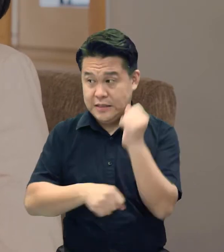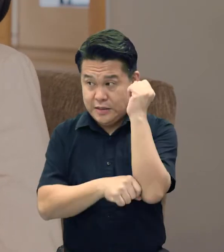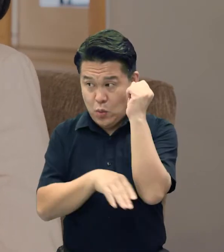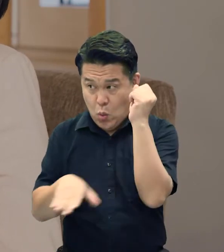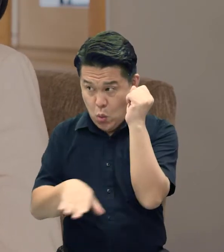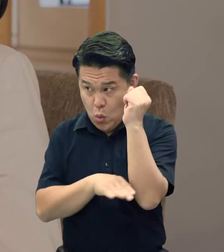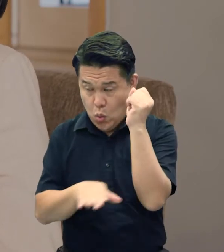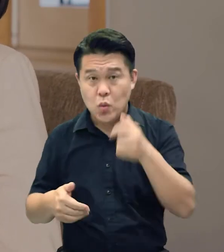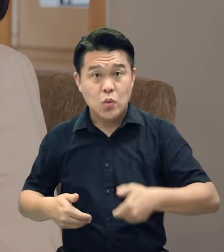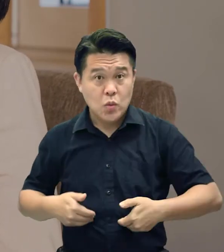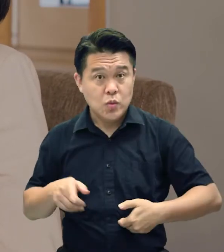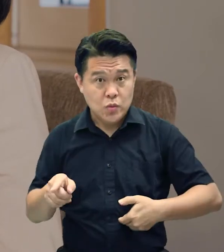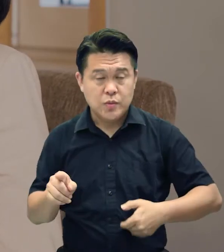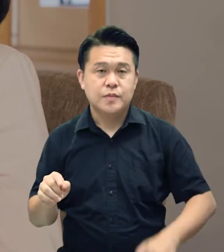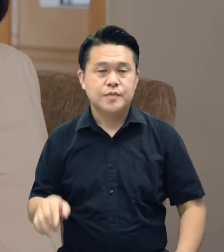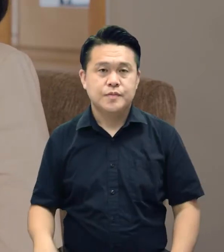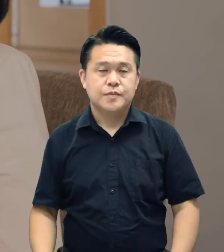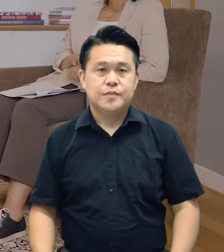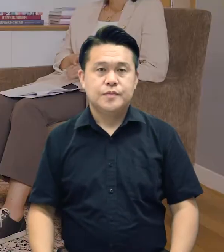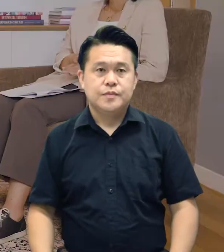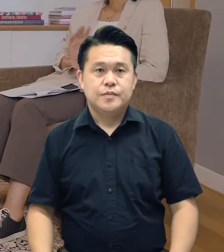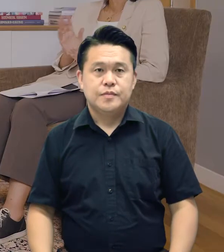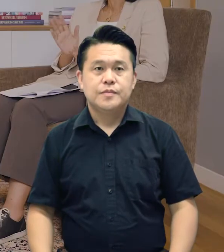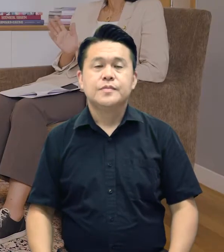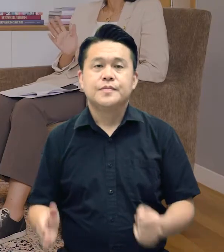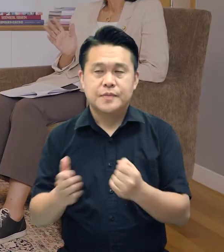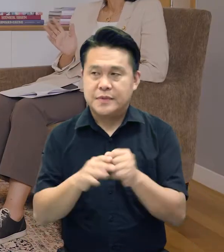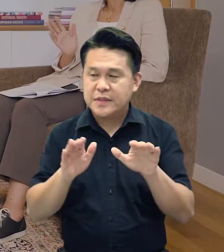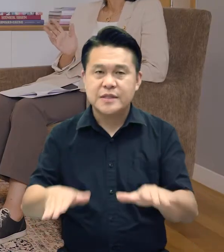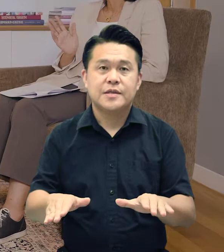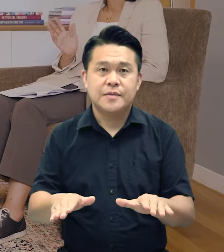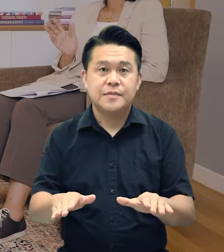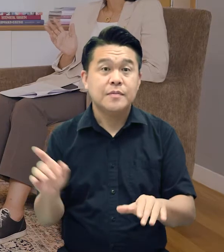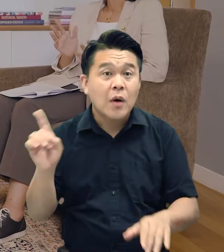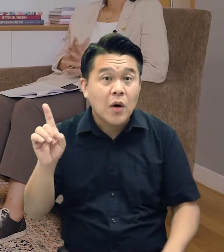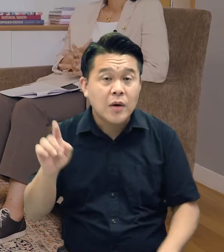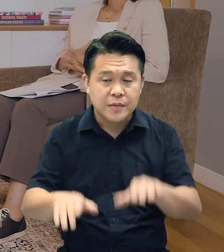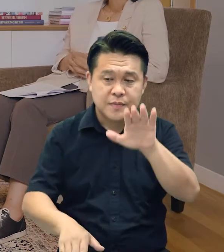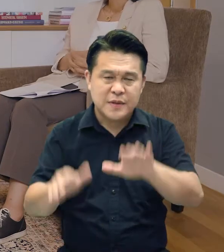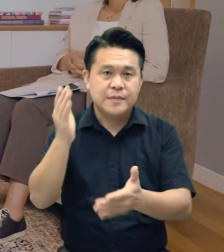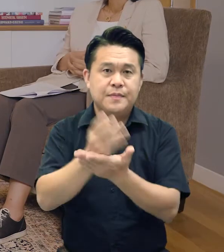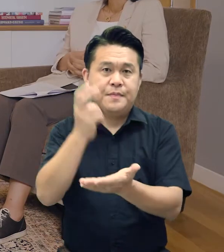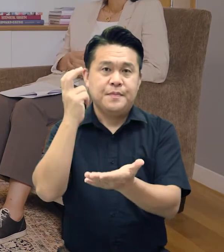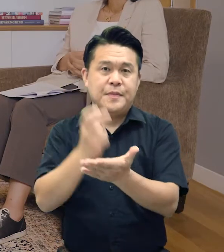the basic thing. And so that's why we want to